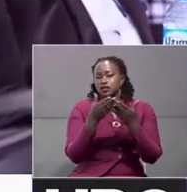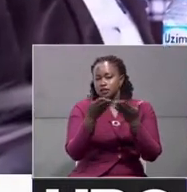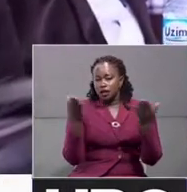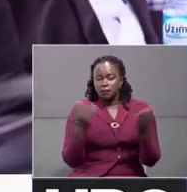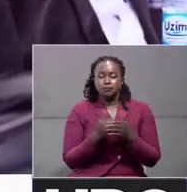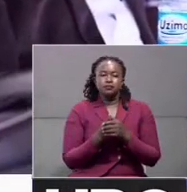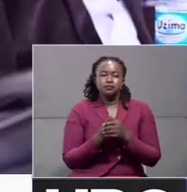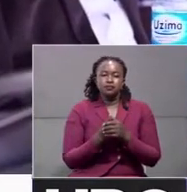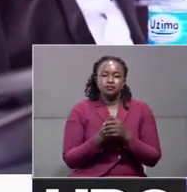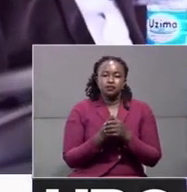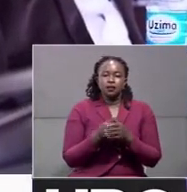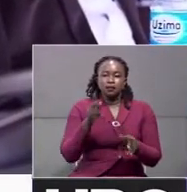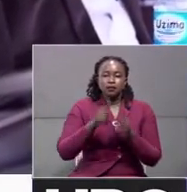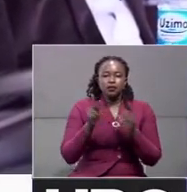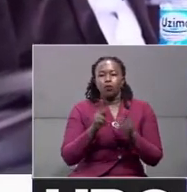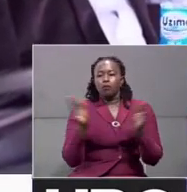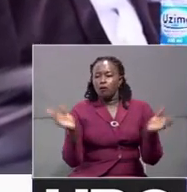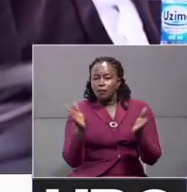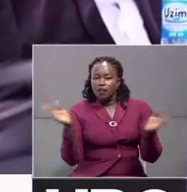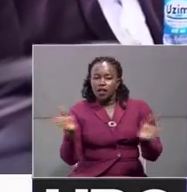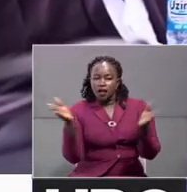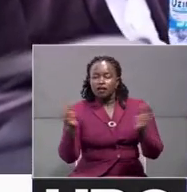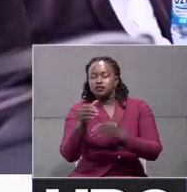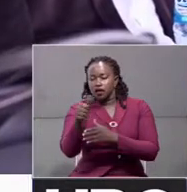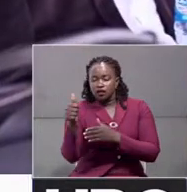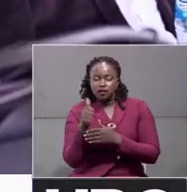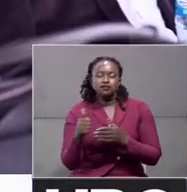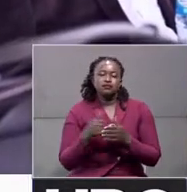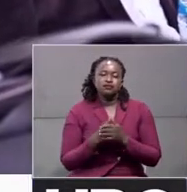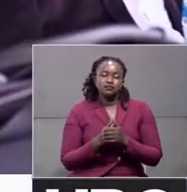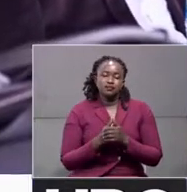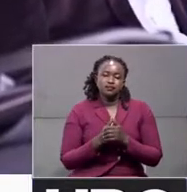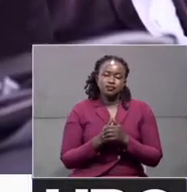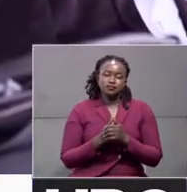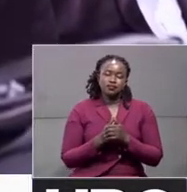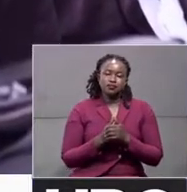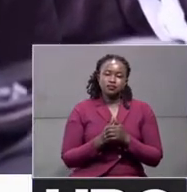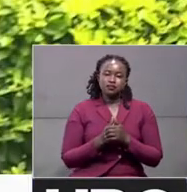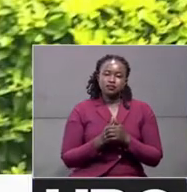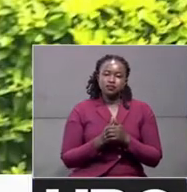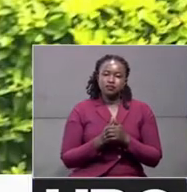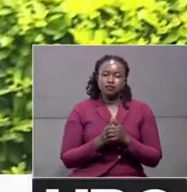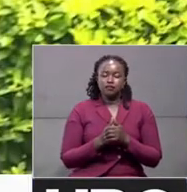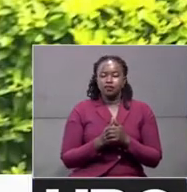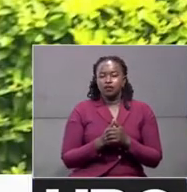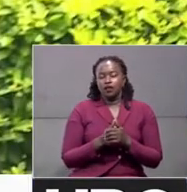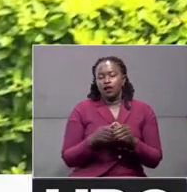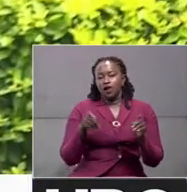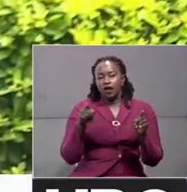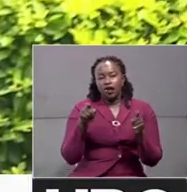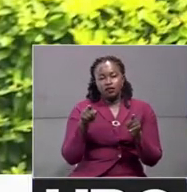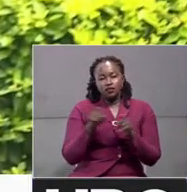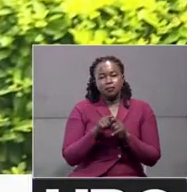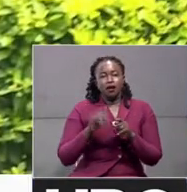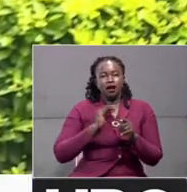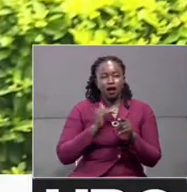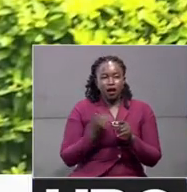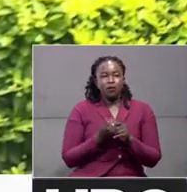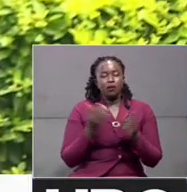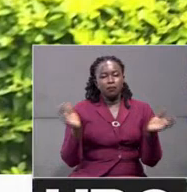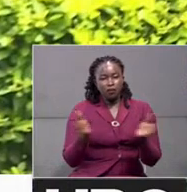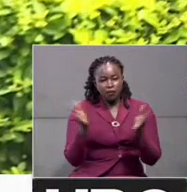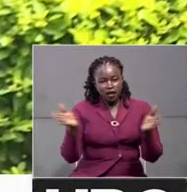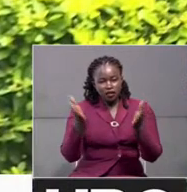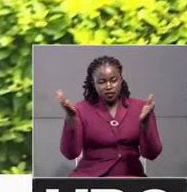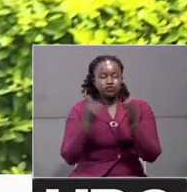abakunzi babeta abakunzi mobilizers nti mobilization yafe